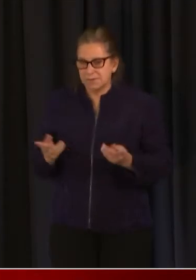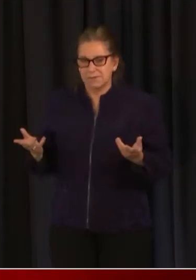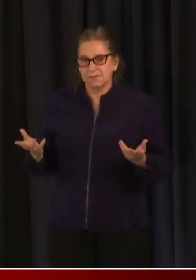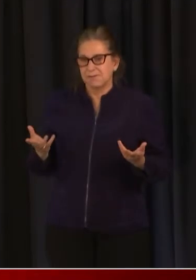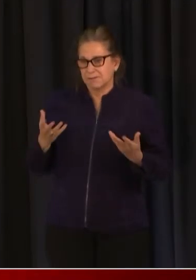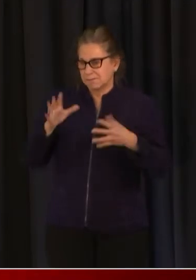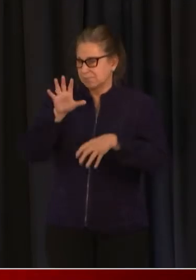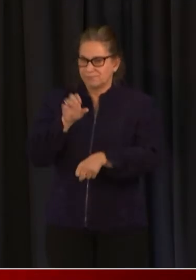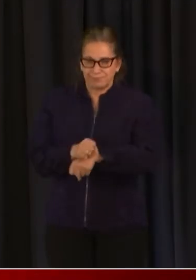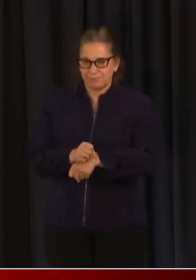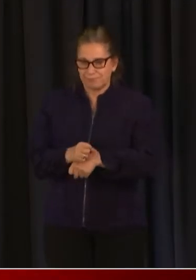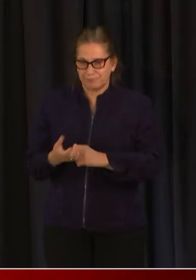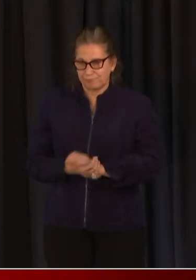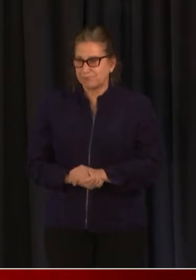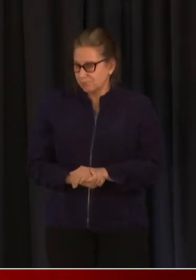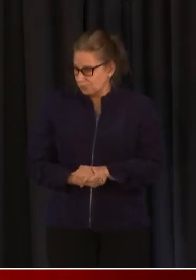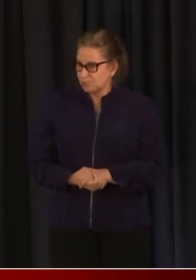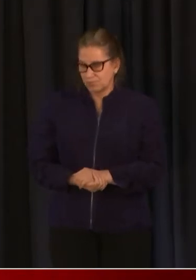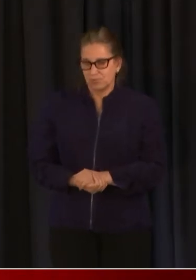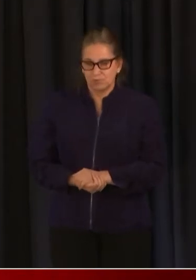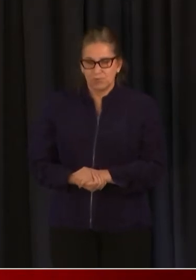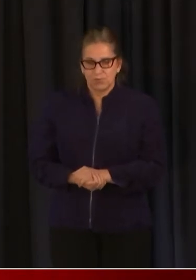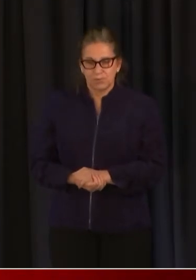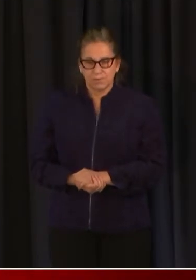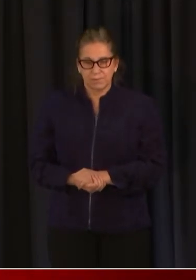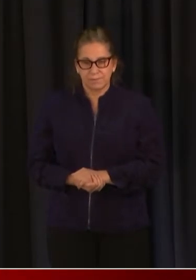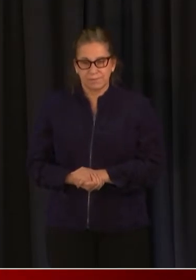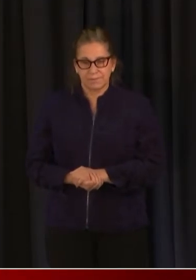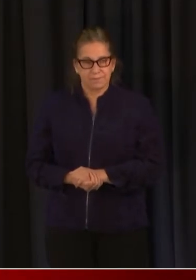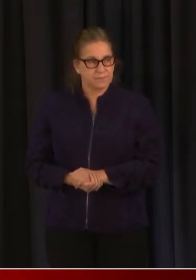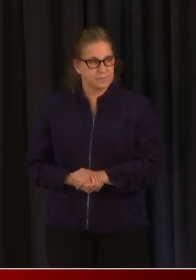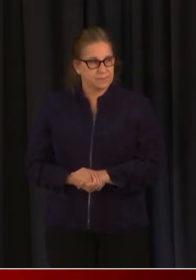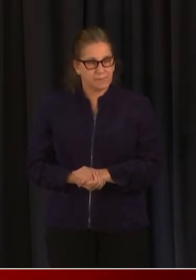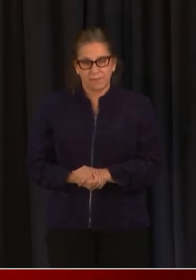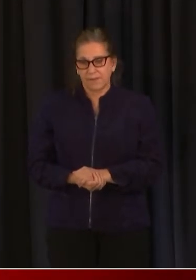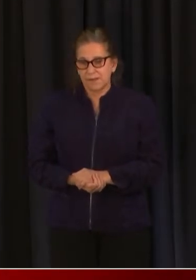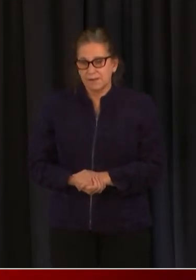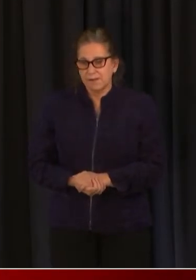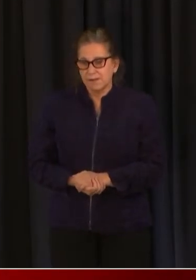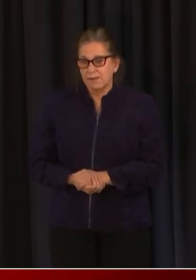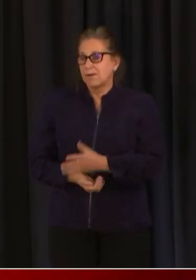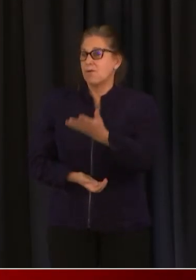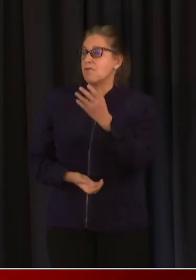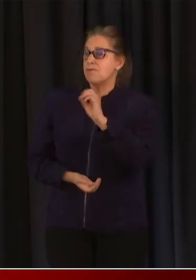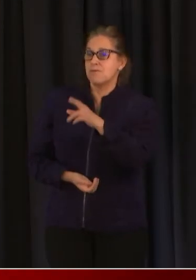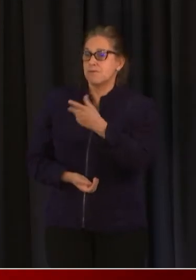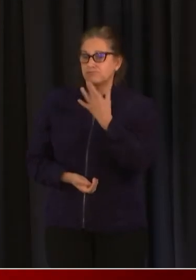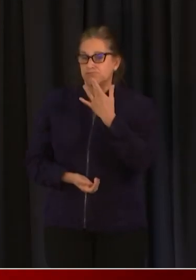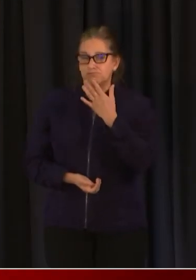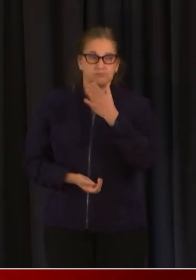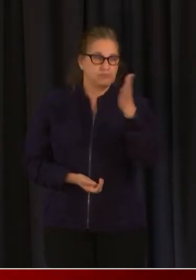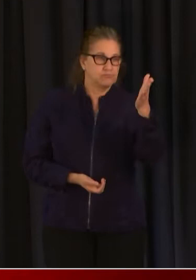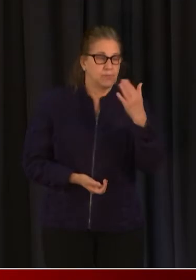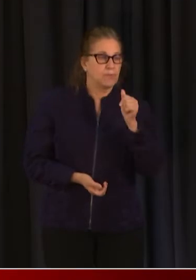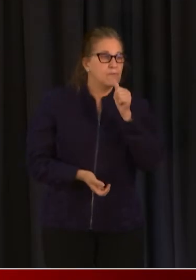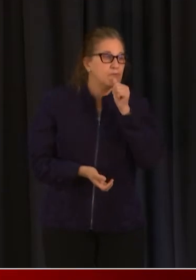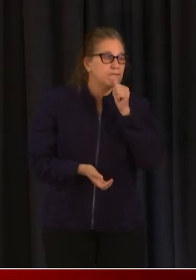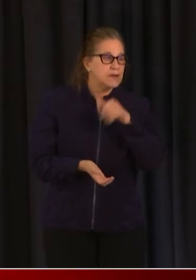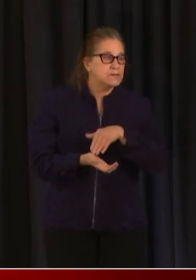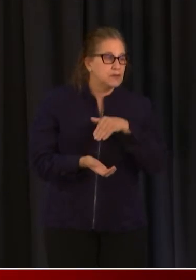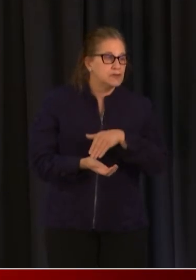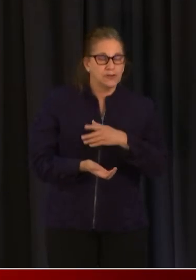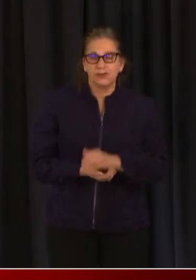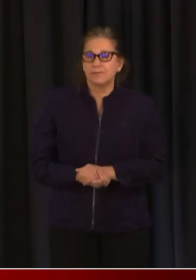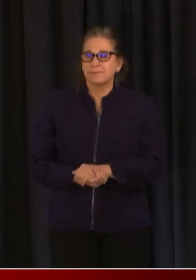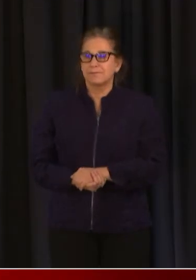to schedule it with a pharmacy or with a one of our local medical providers. Thank